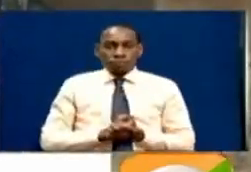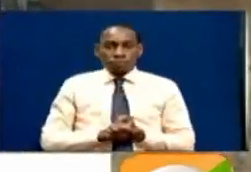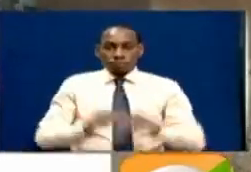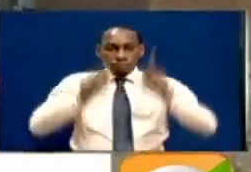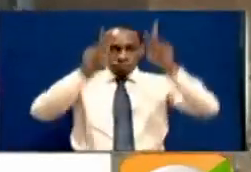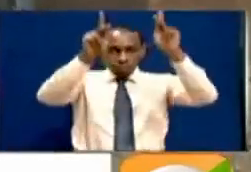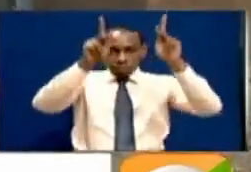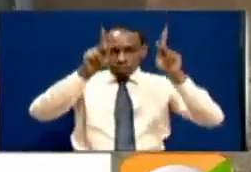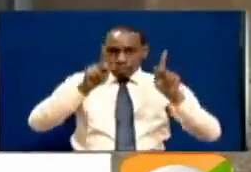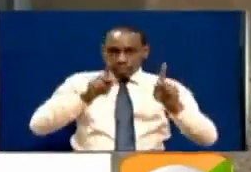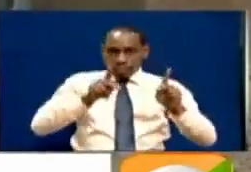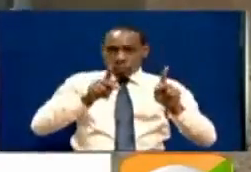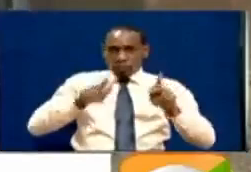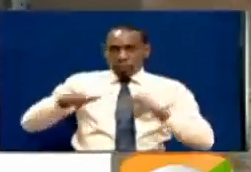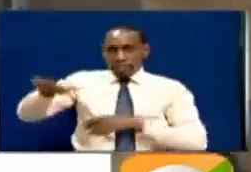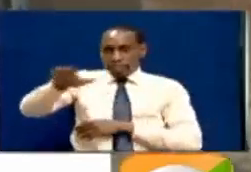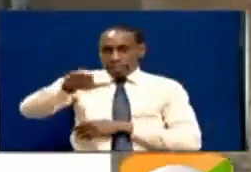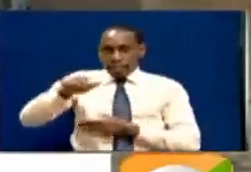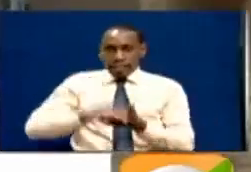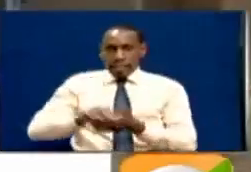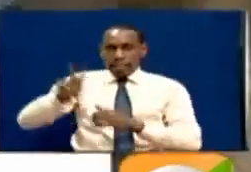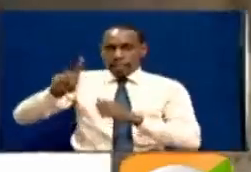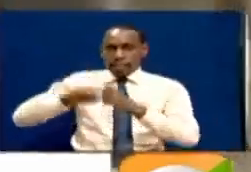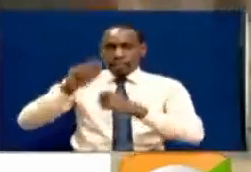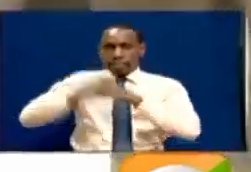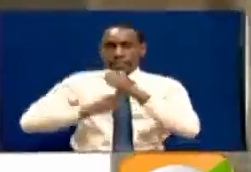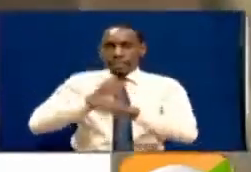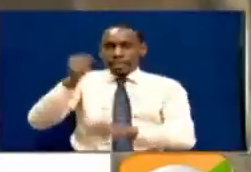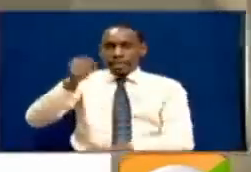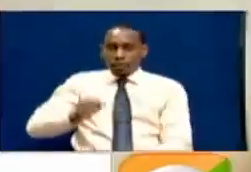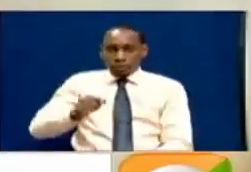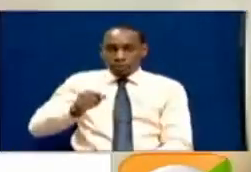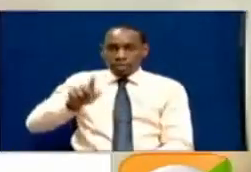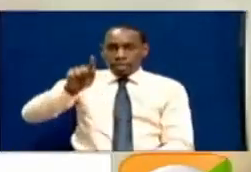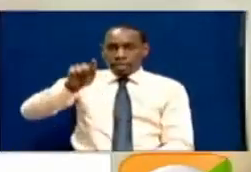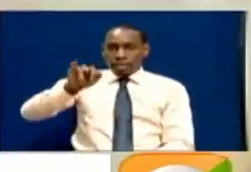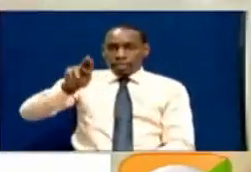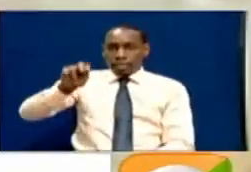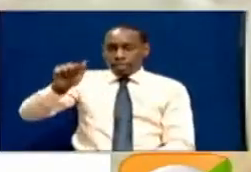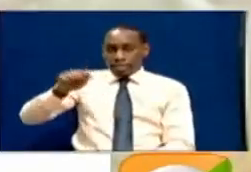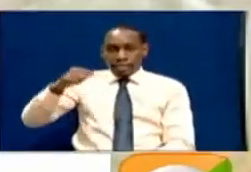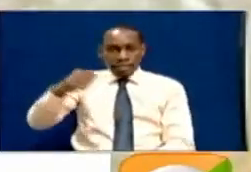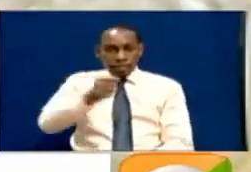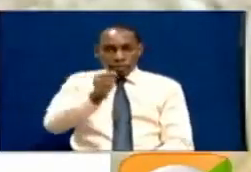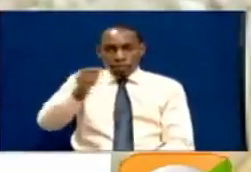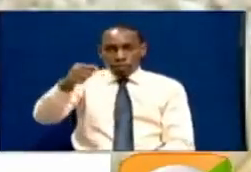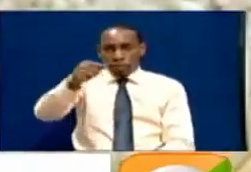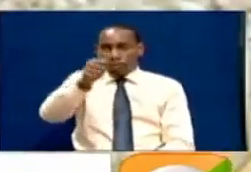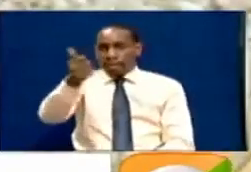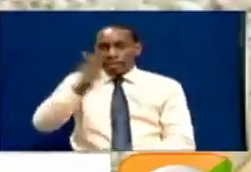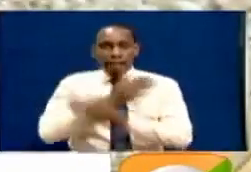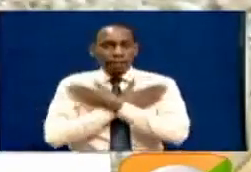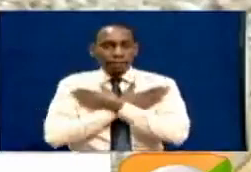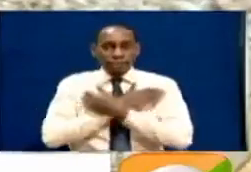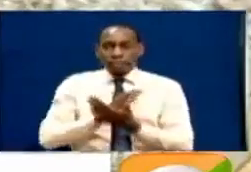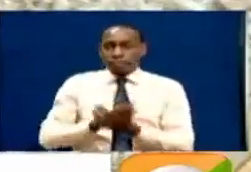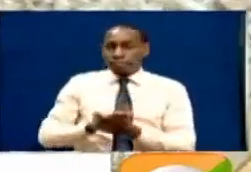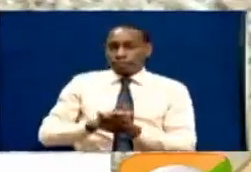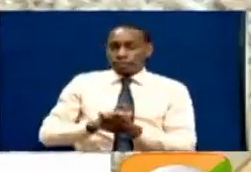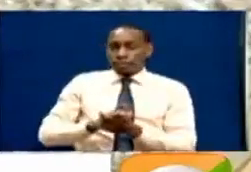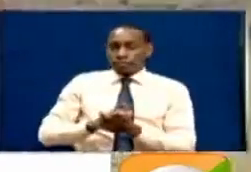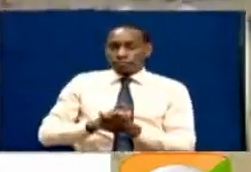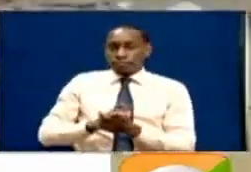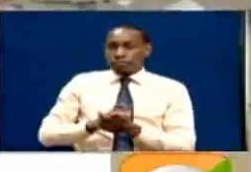At Kisumu's Manyata Estate, 26-year-old Clarice Tina is making her rounds to her peers. So I realized I was